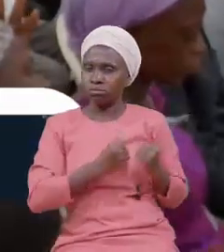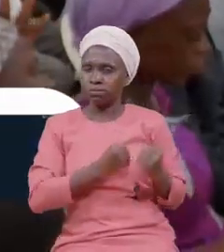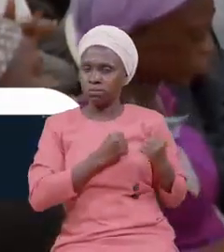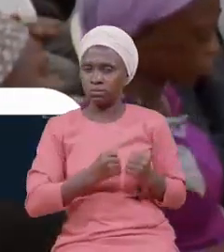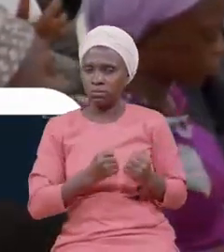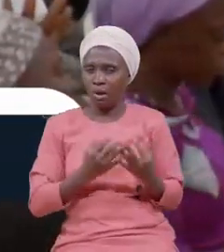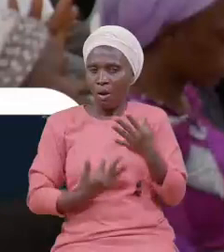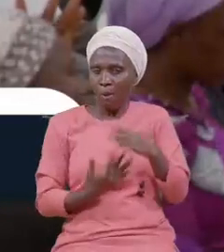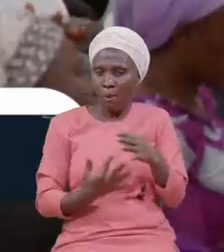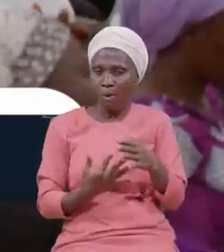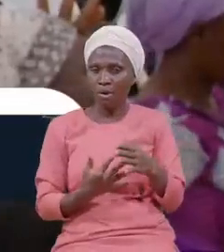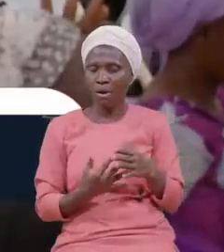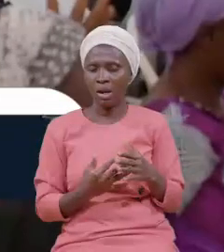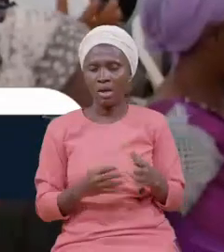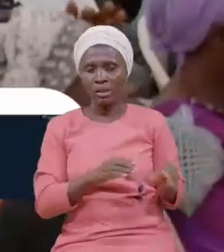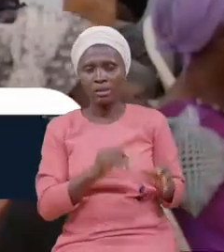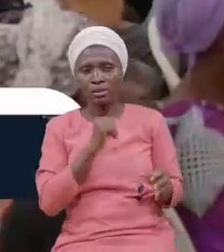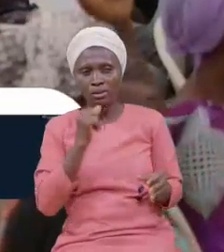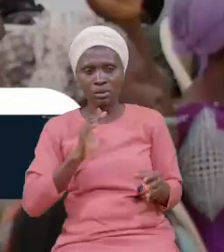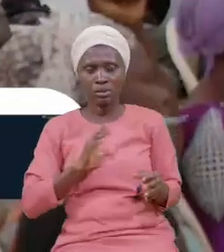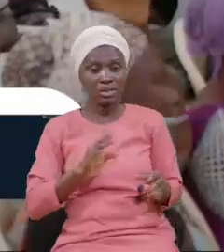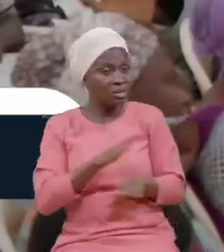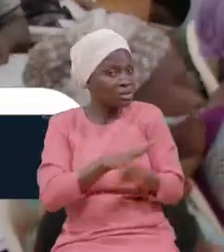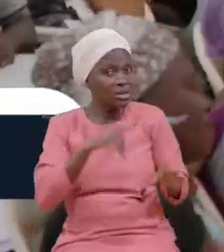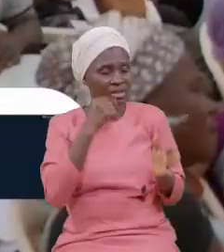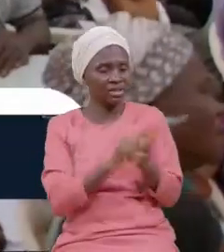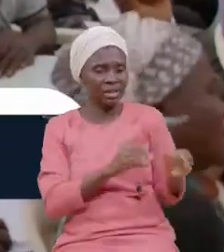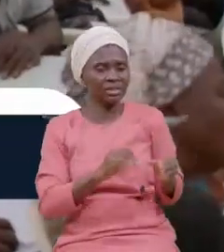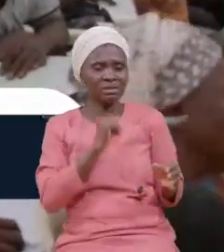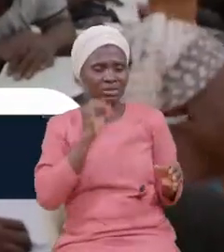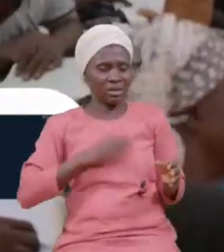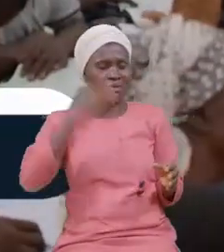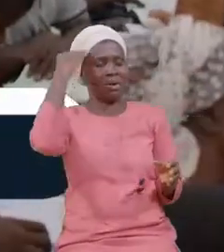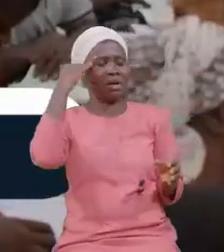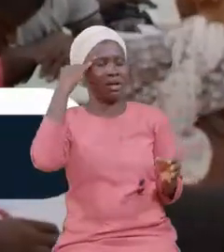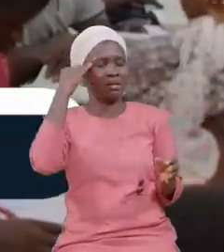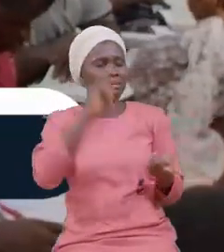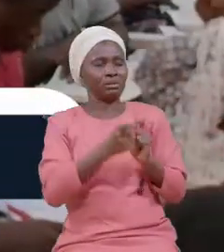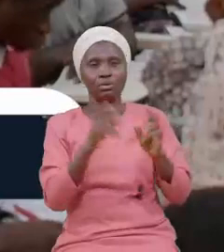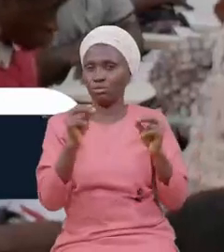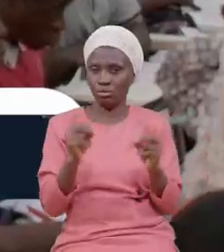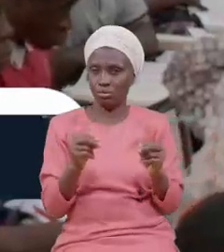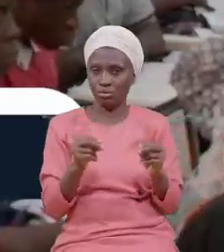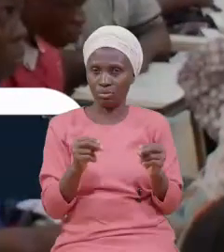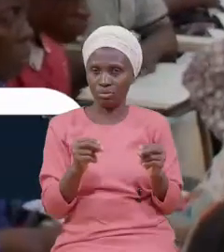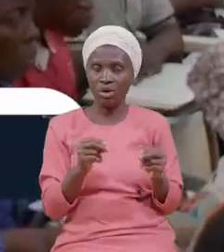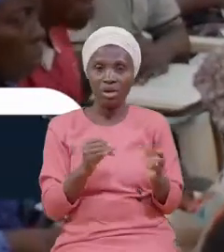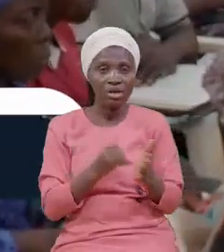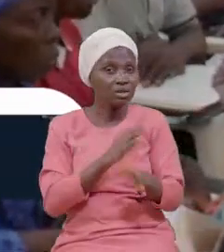head turn? No. It doesn't turn the head. It burns the